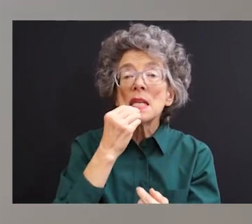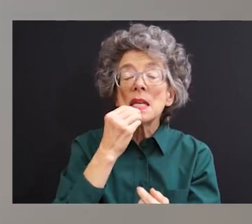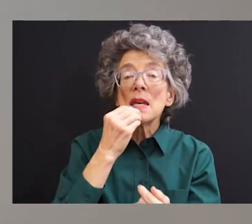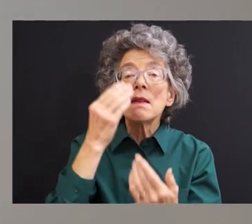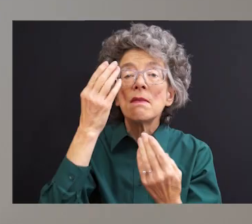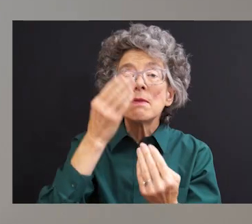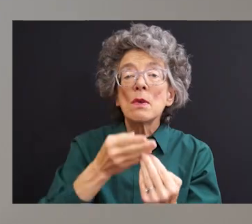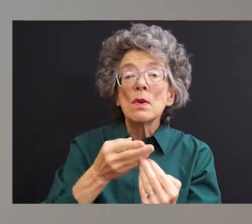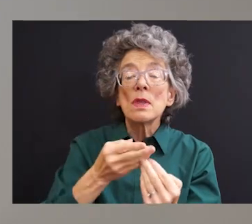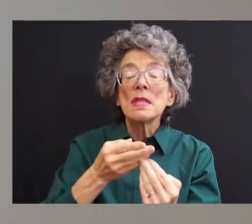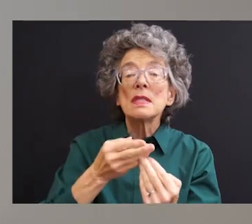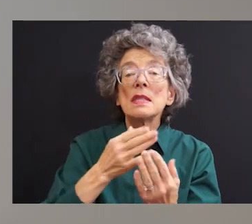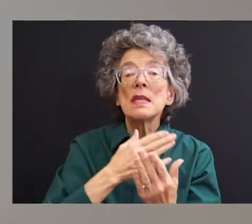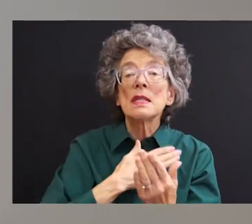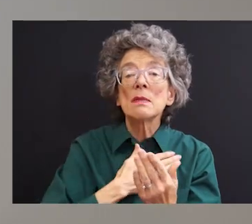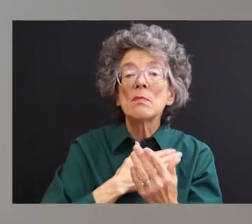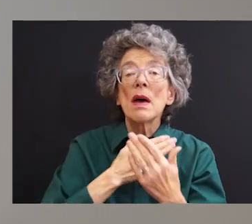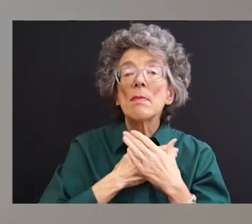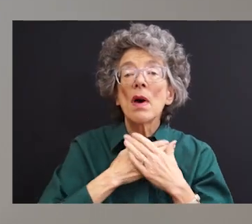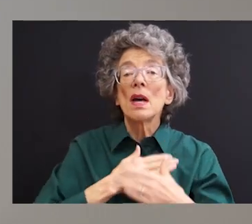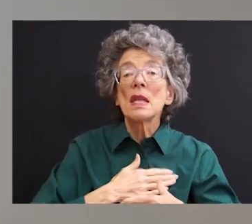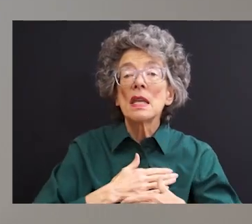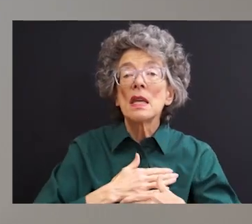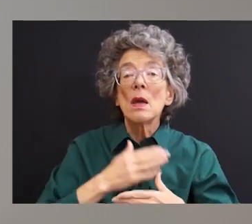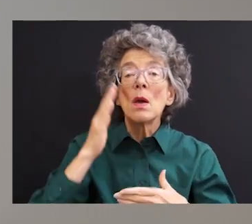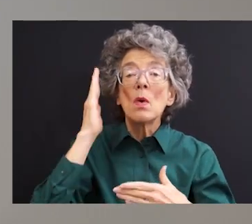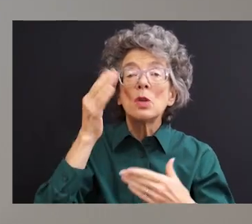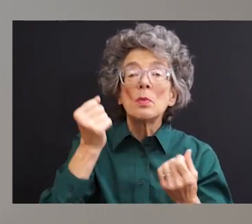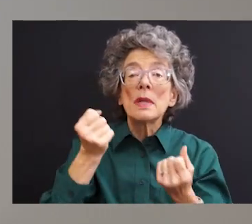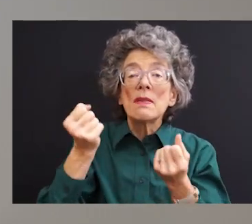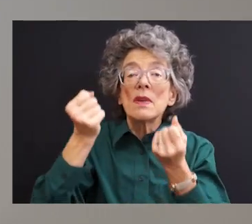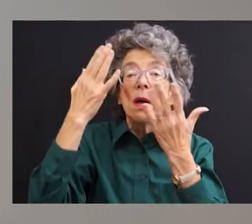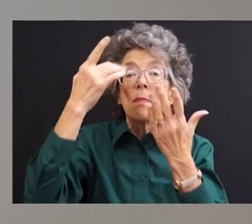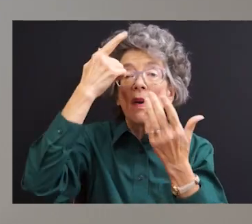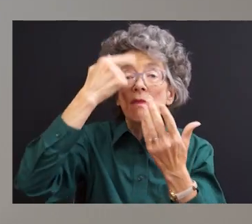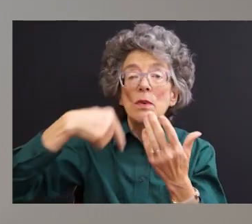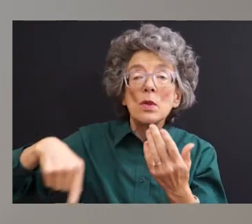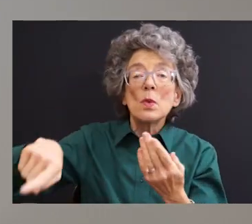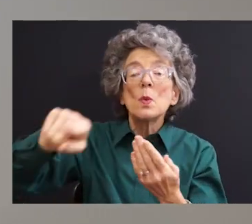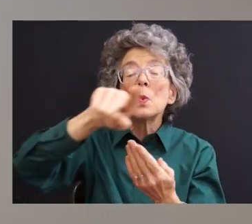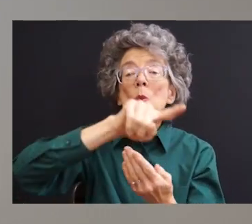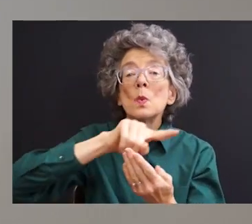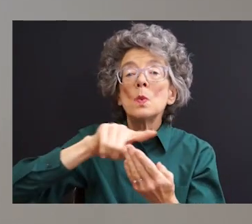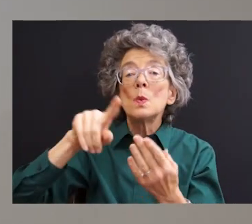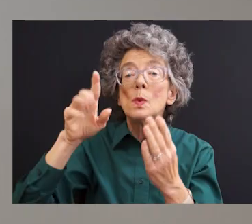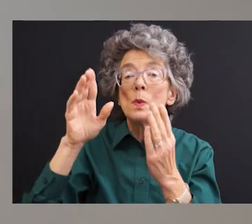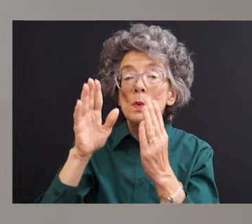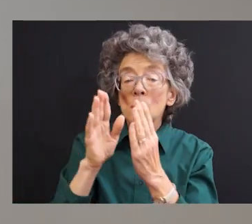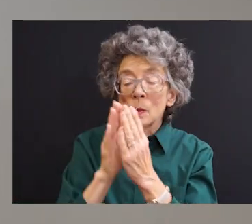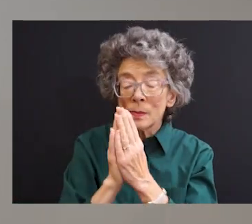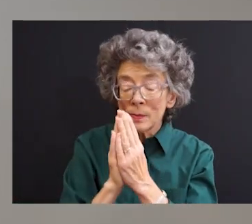it, for this is my body, which will be given up for you."